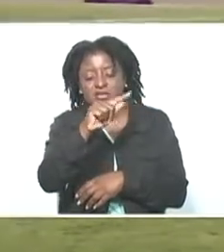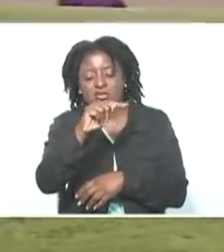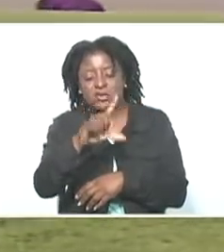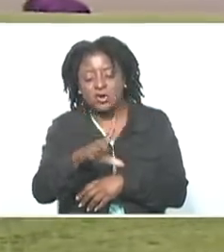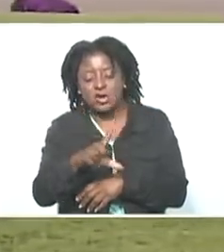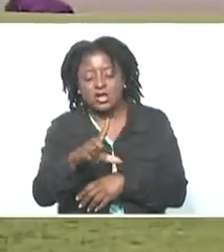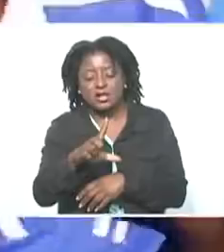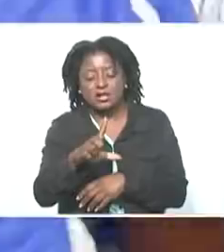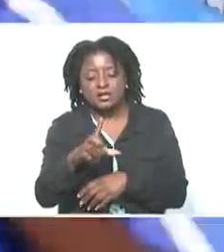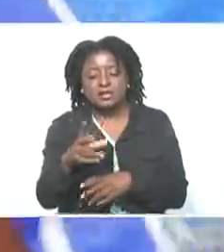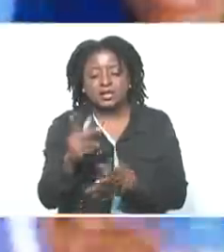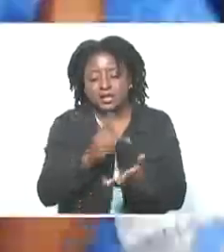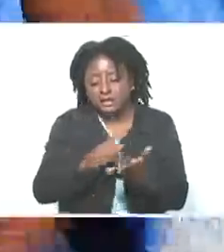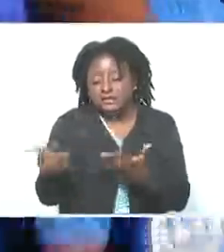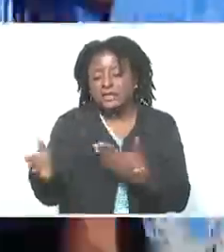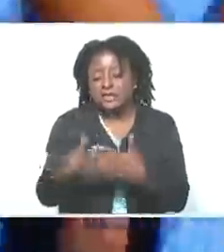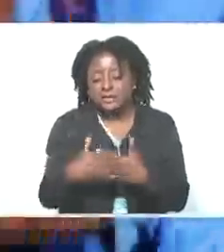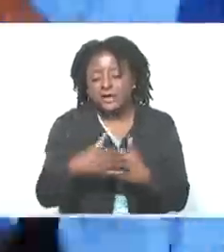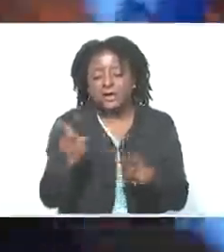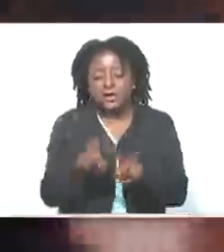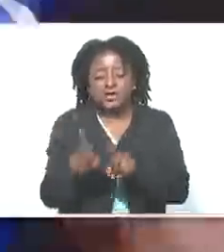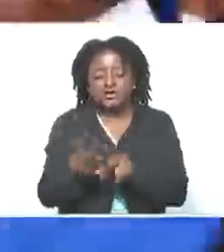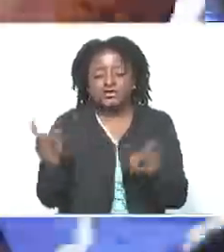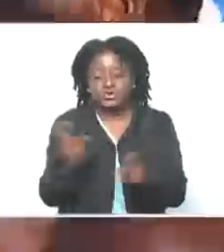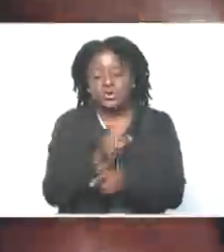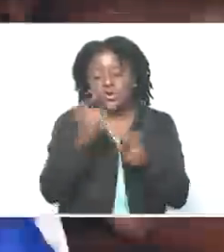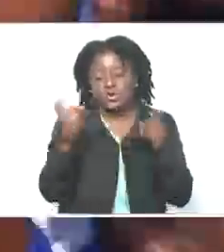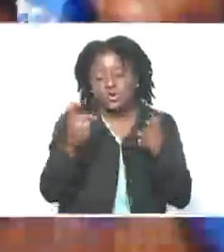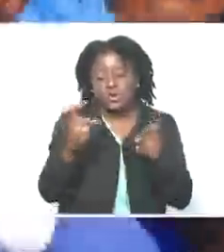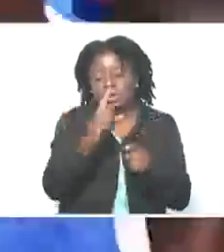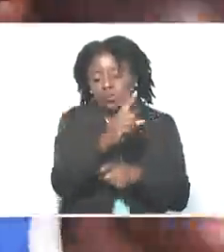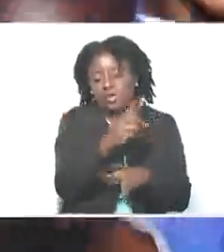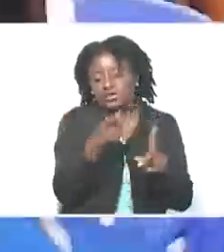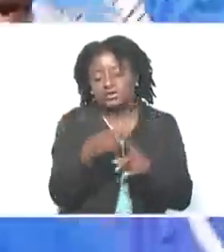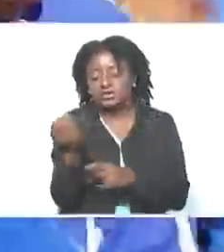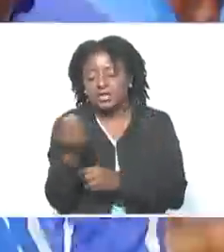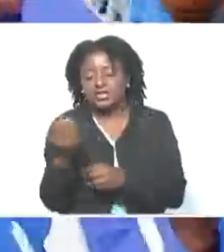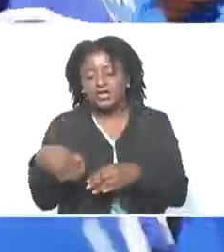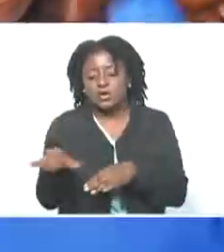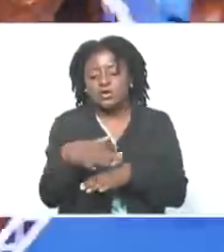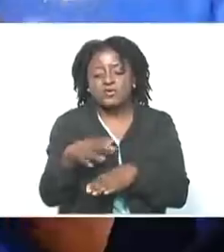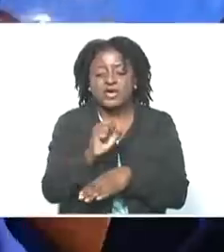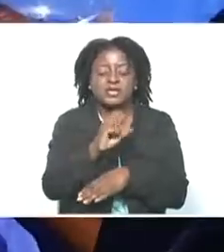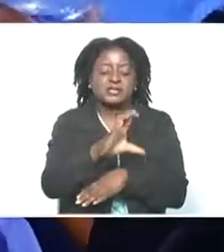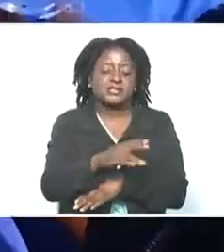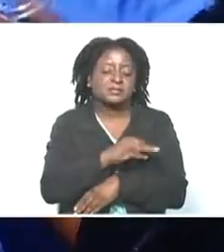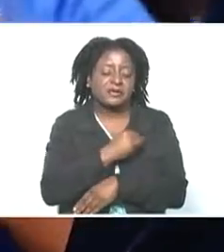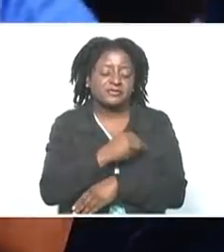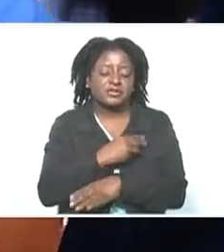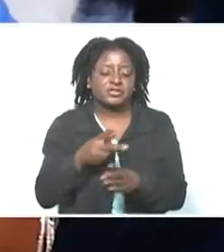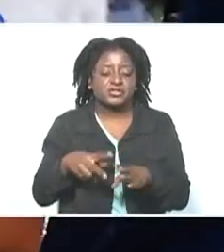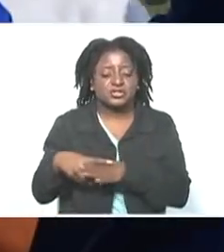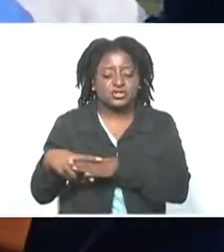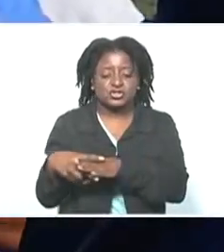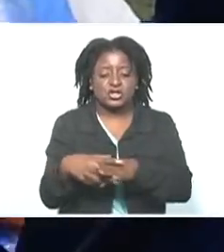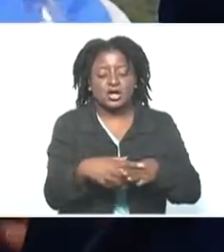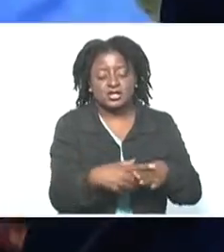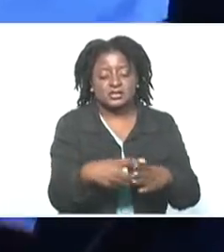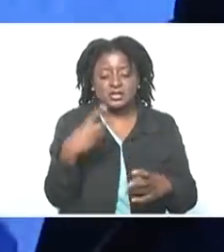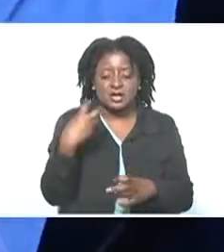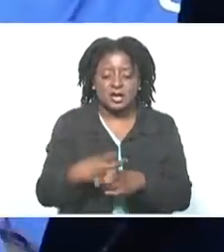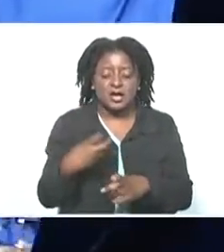of redemption. They also won the championship 1-0 over the SC McPherson Sharks. It's been a tough game.